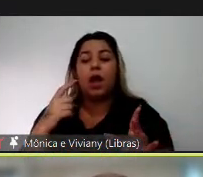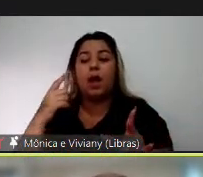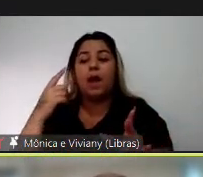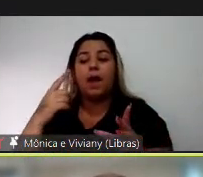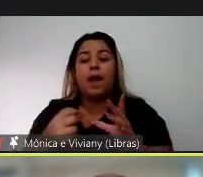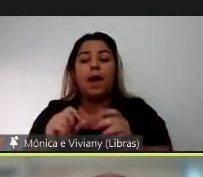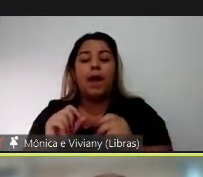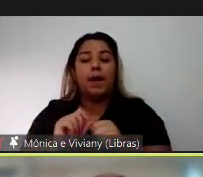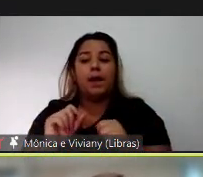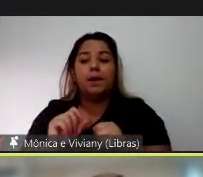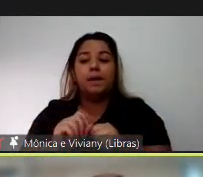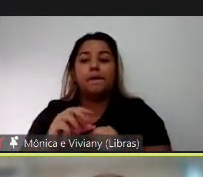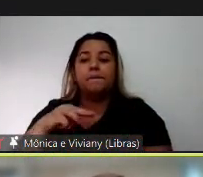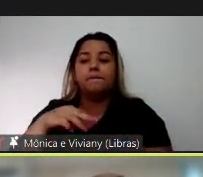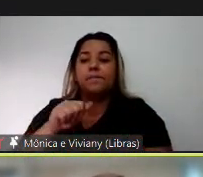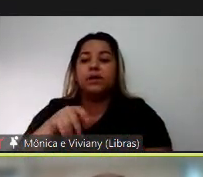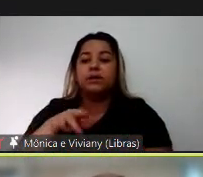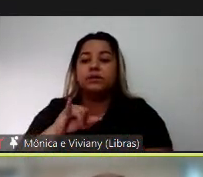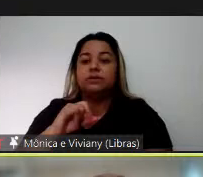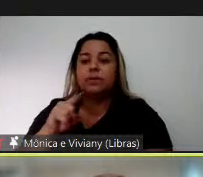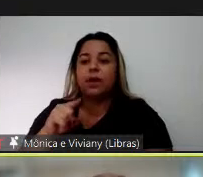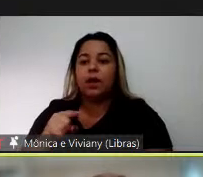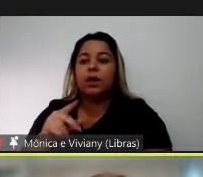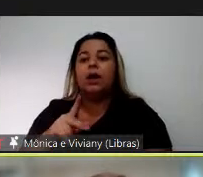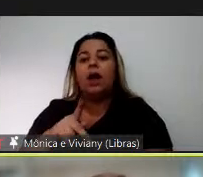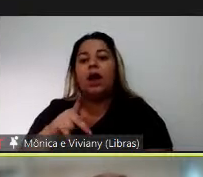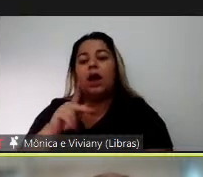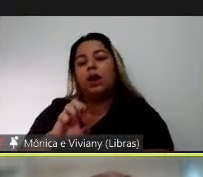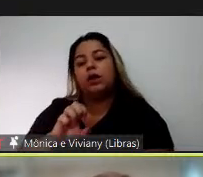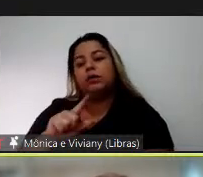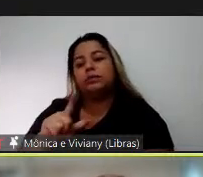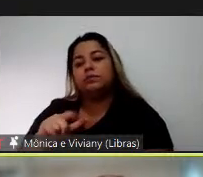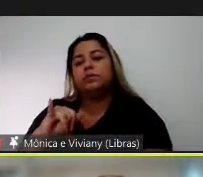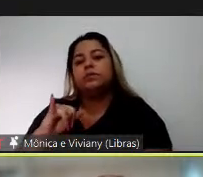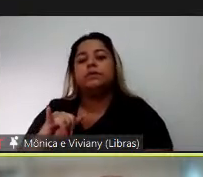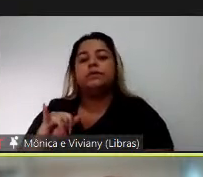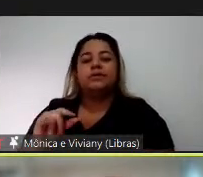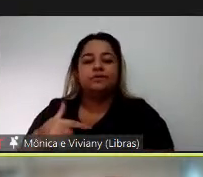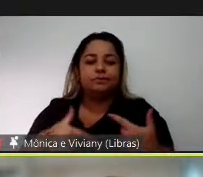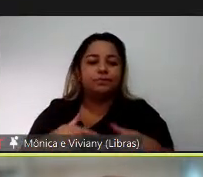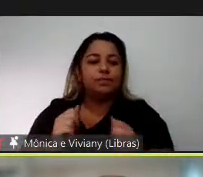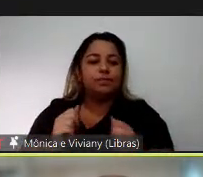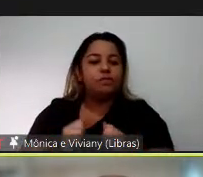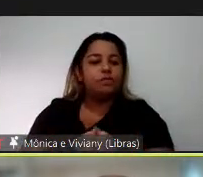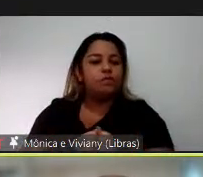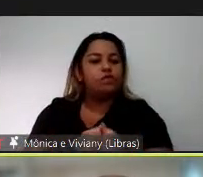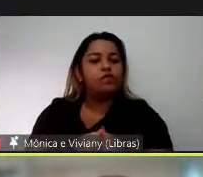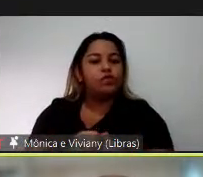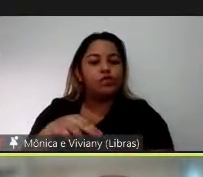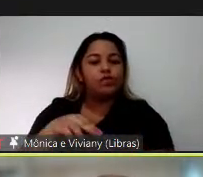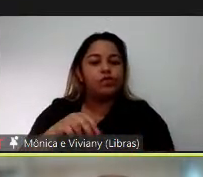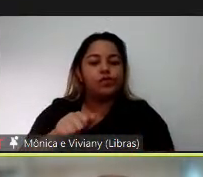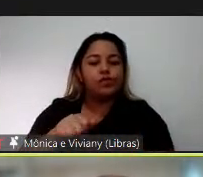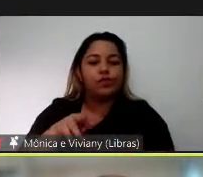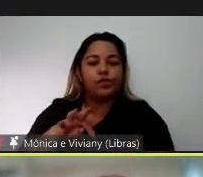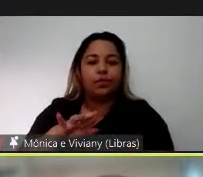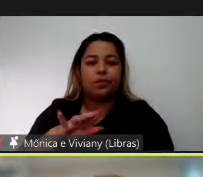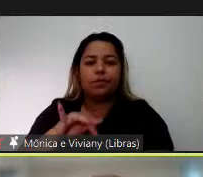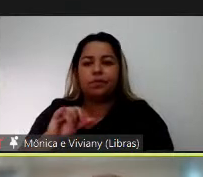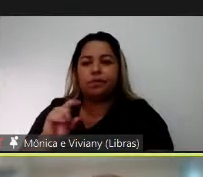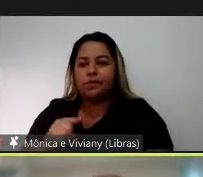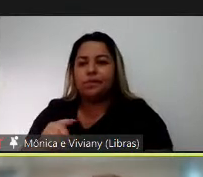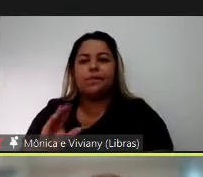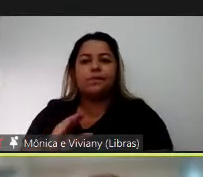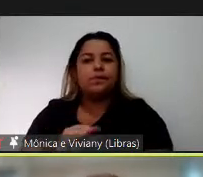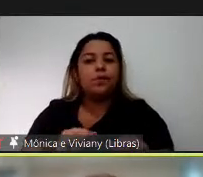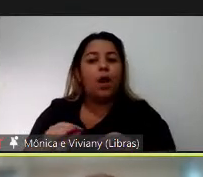performed this matrix with Kelly's support and many other women that worked with them, which is a matrix to